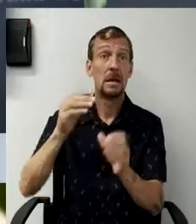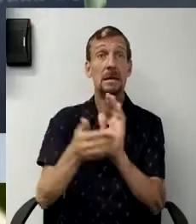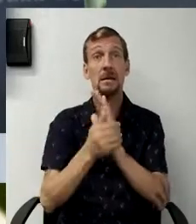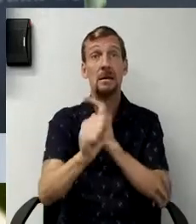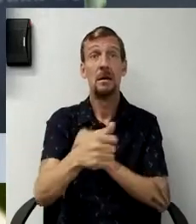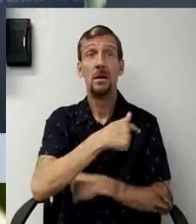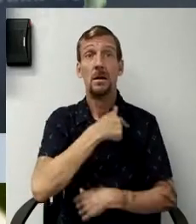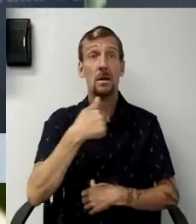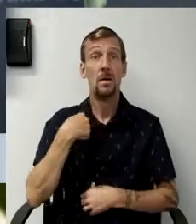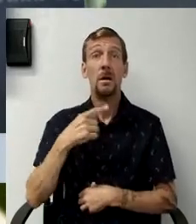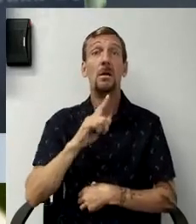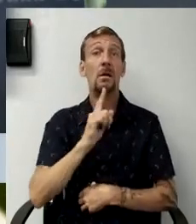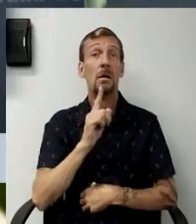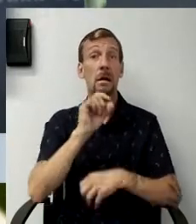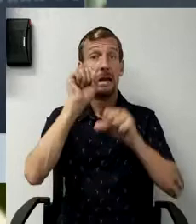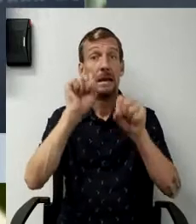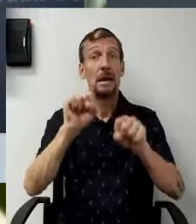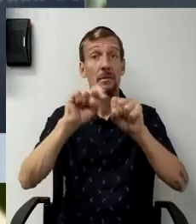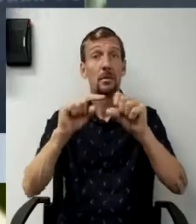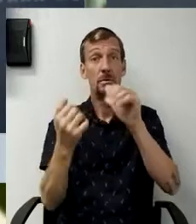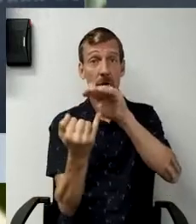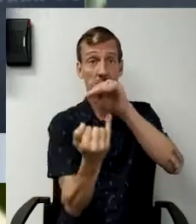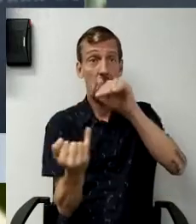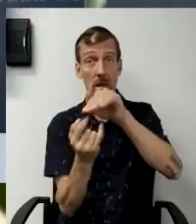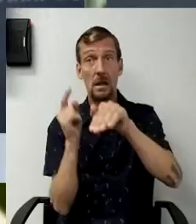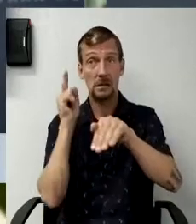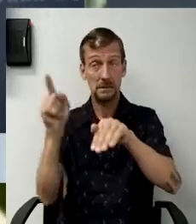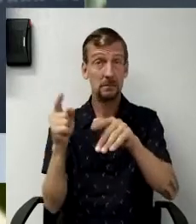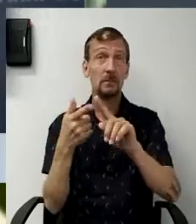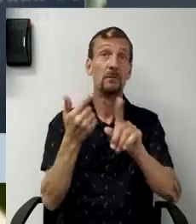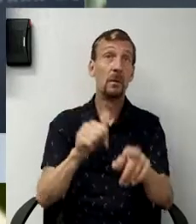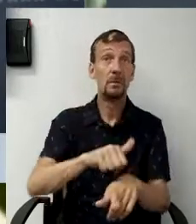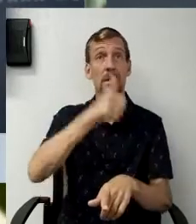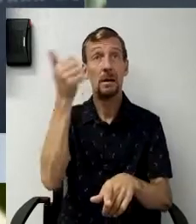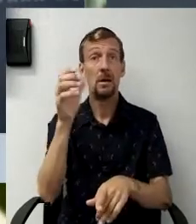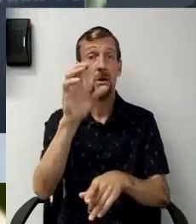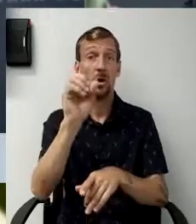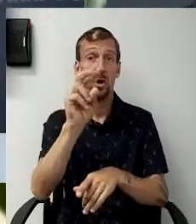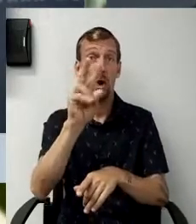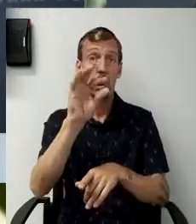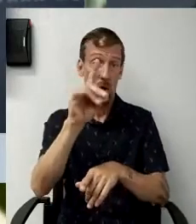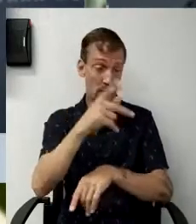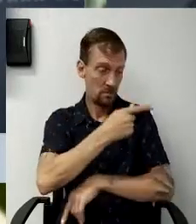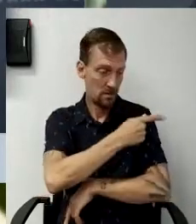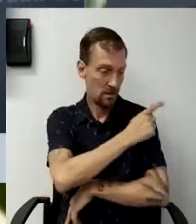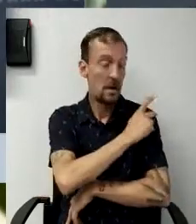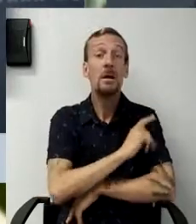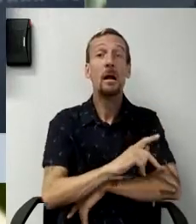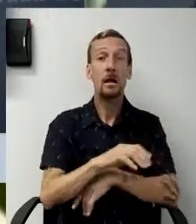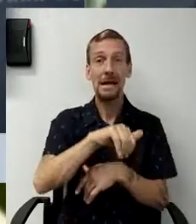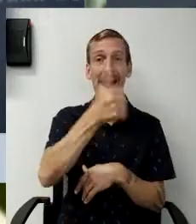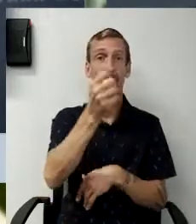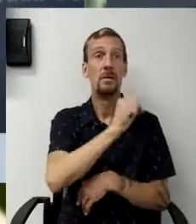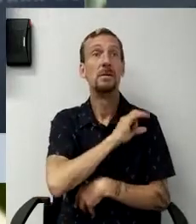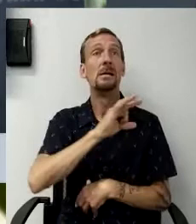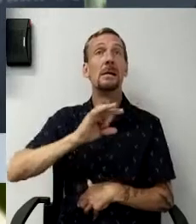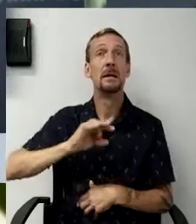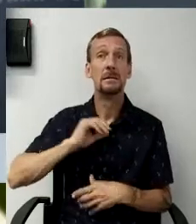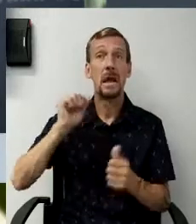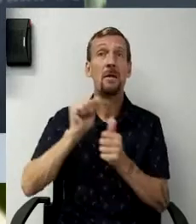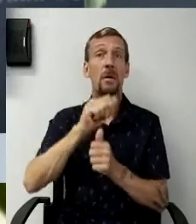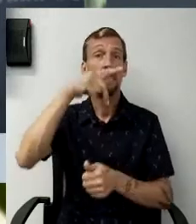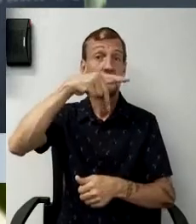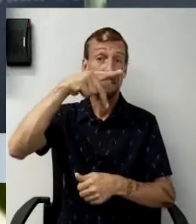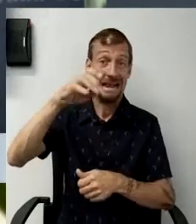We are able to completely isolate them from other non-COVID patients, and our staff wear all the PPE.